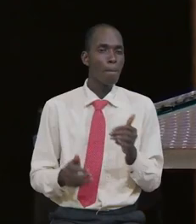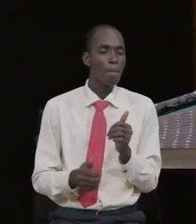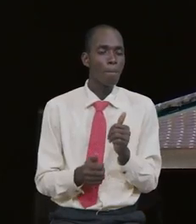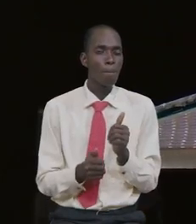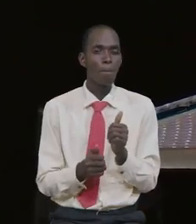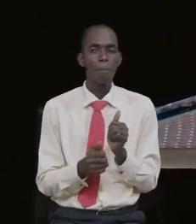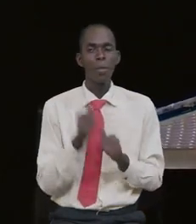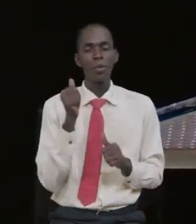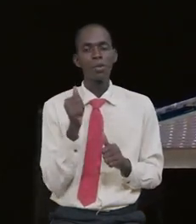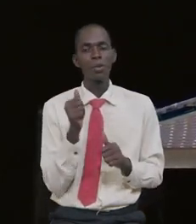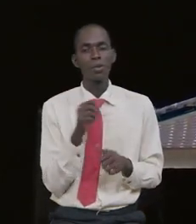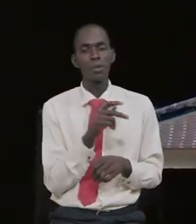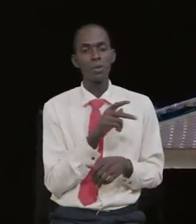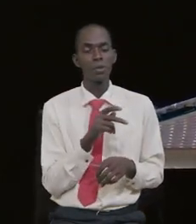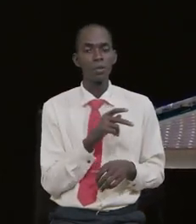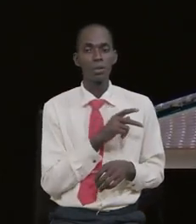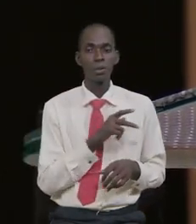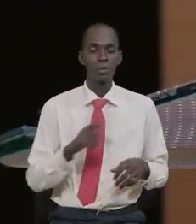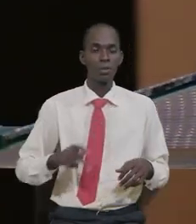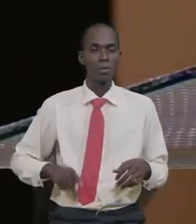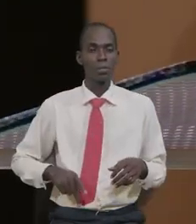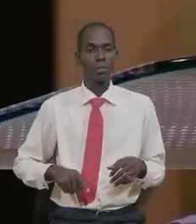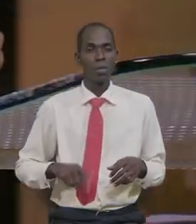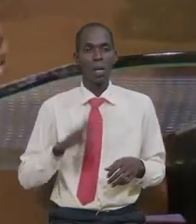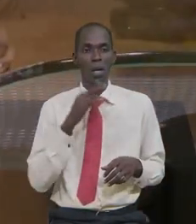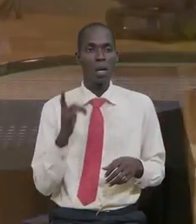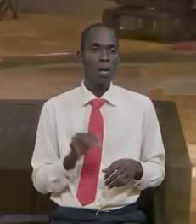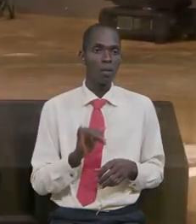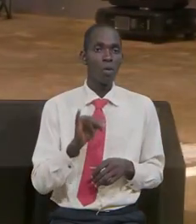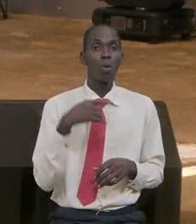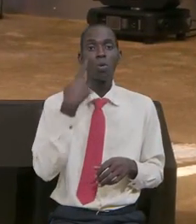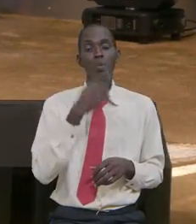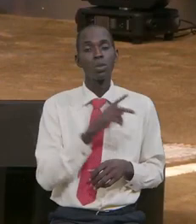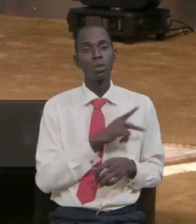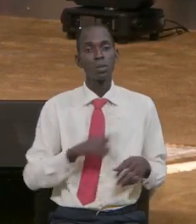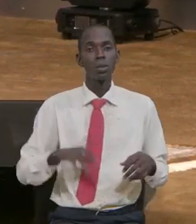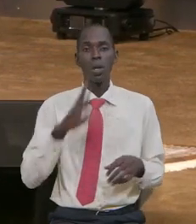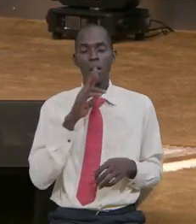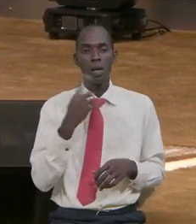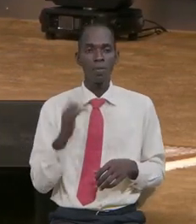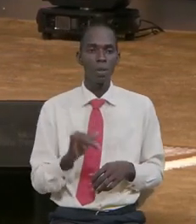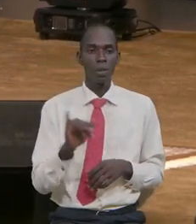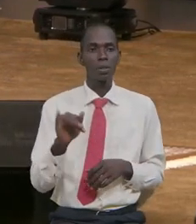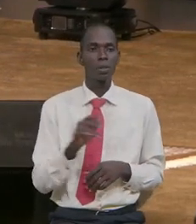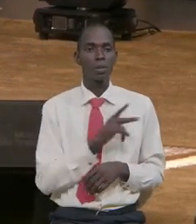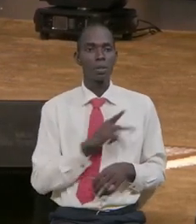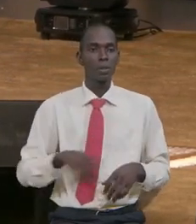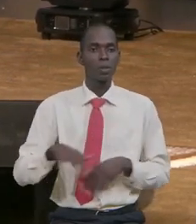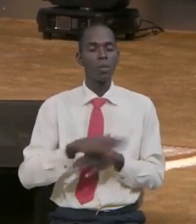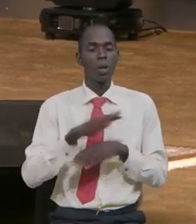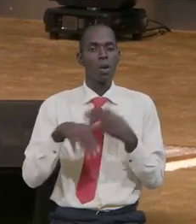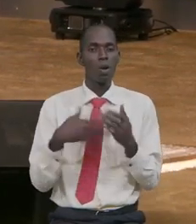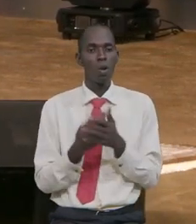an everlasting kingdom, and all the dominion shall serve and obey him. Let's end up